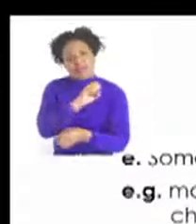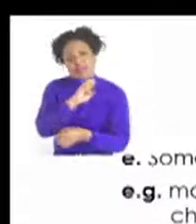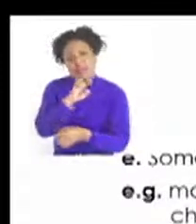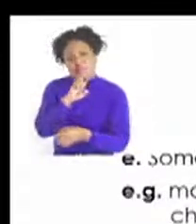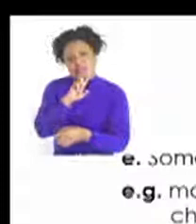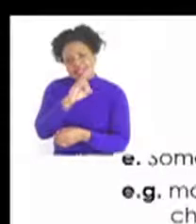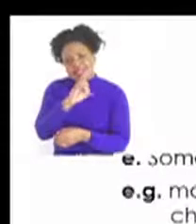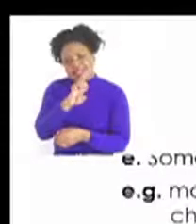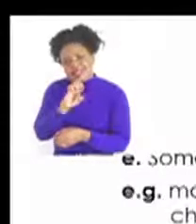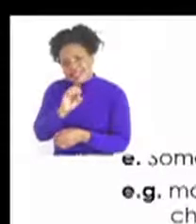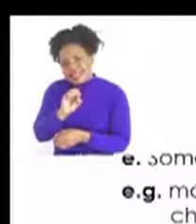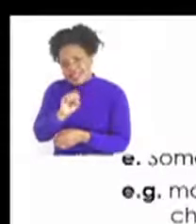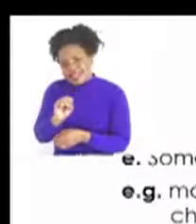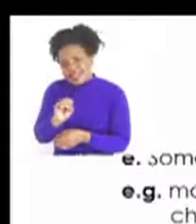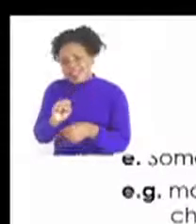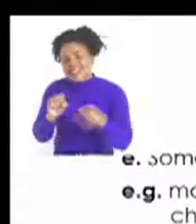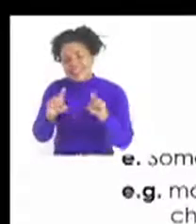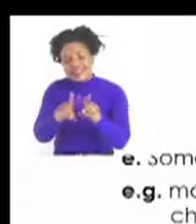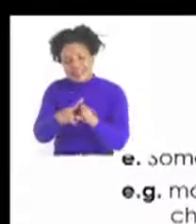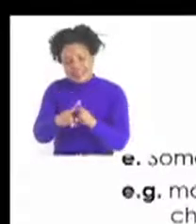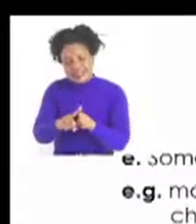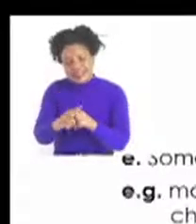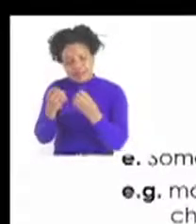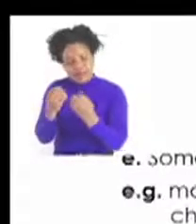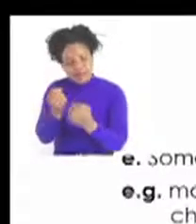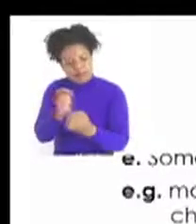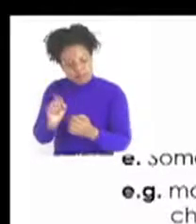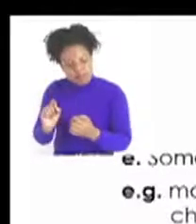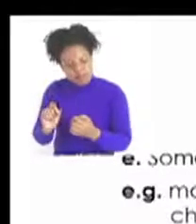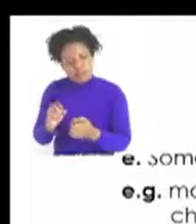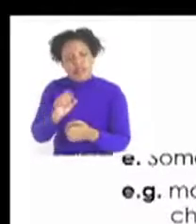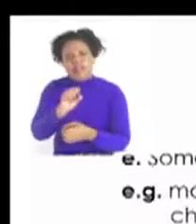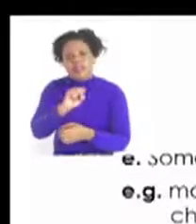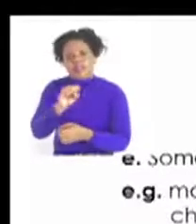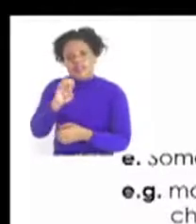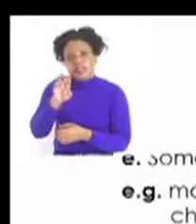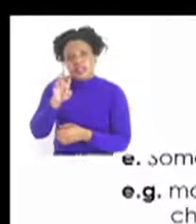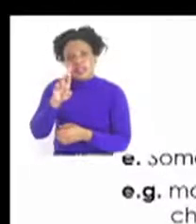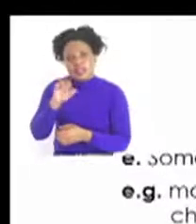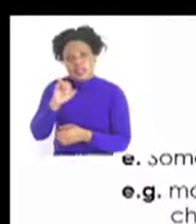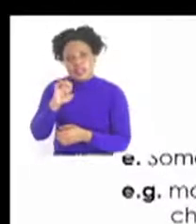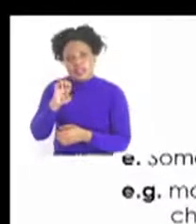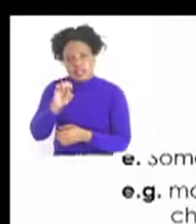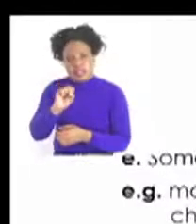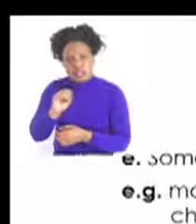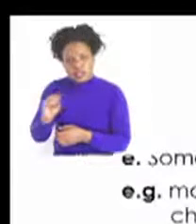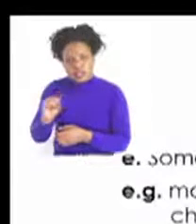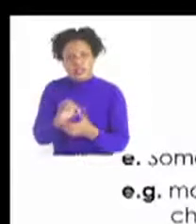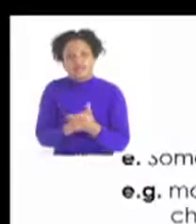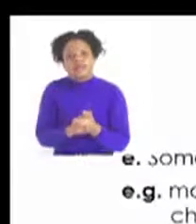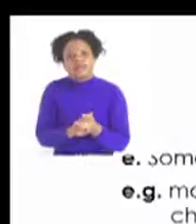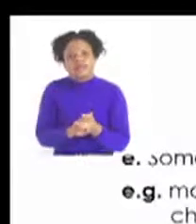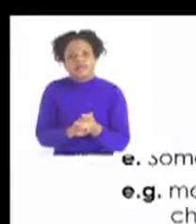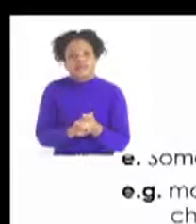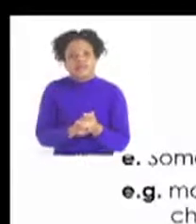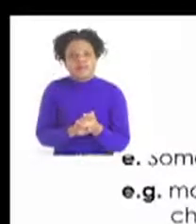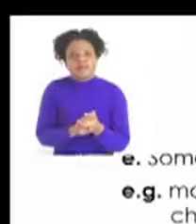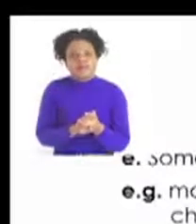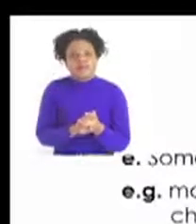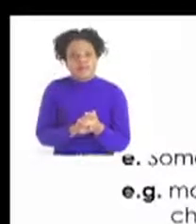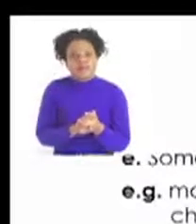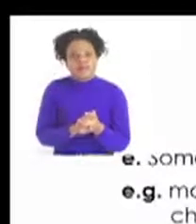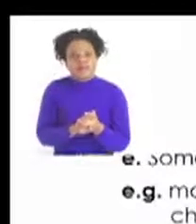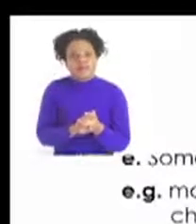It is important to know that not all nouns have plural forms. Nouns that do not have a plural